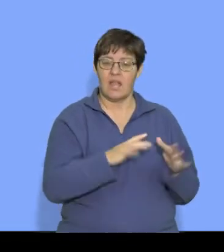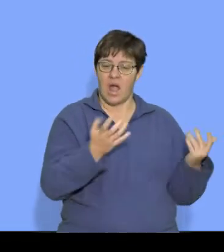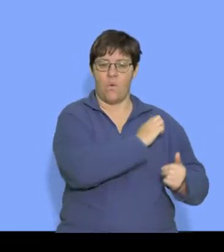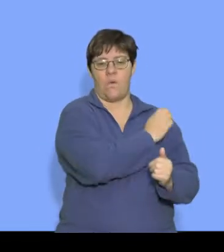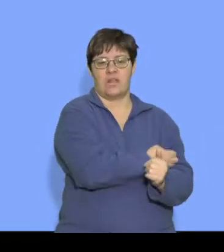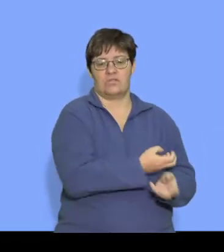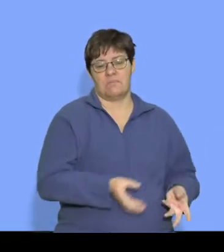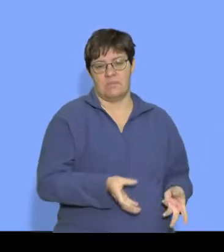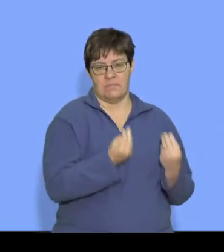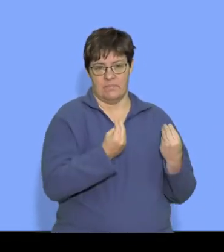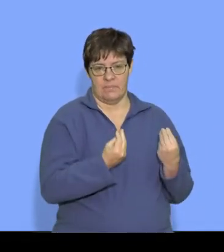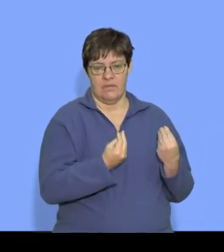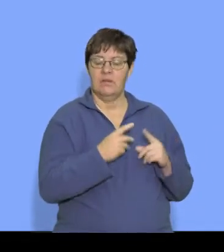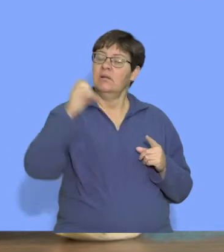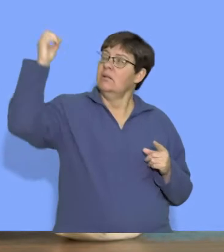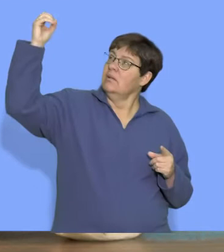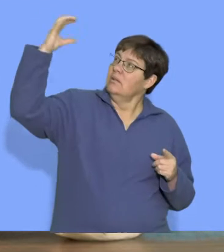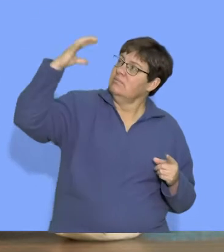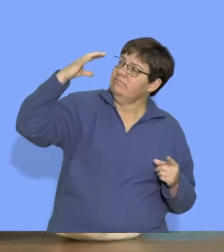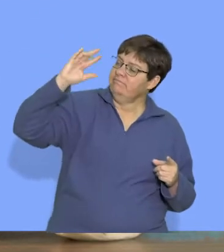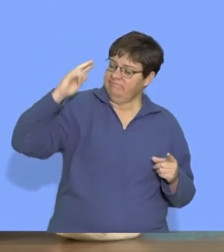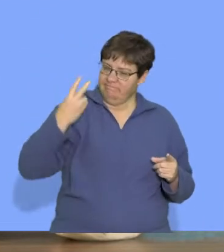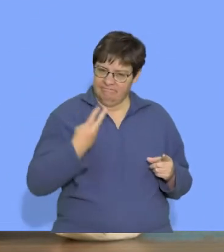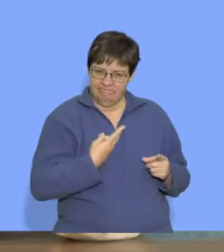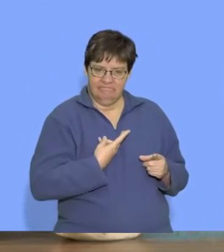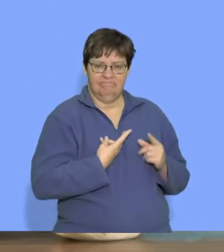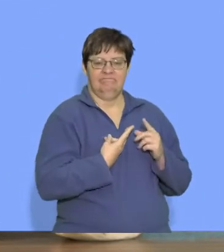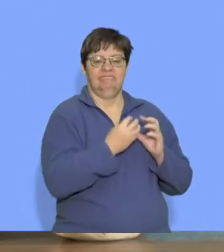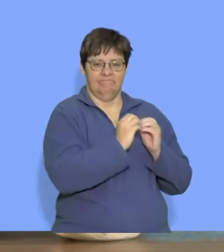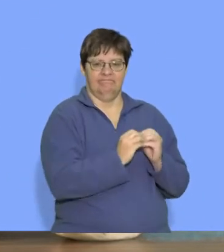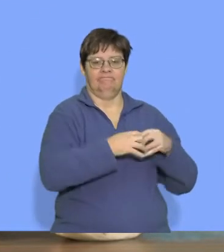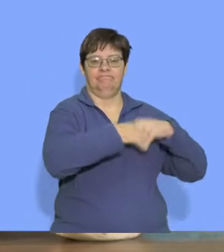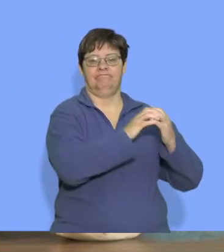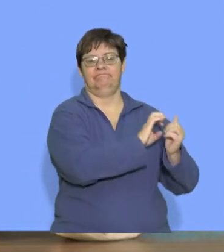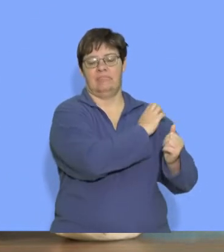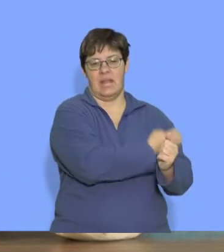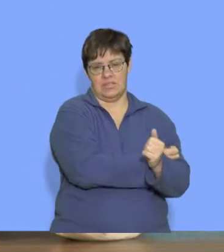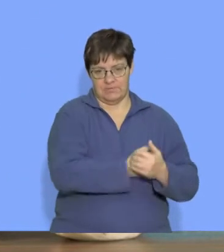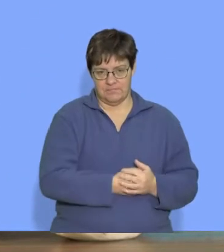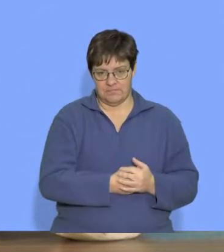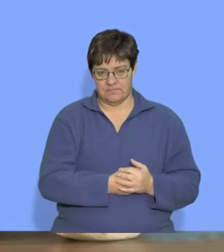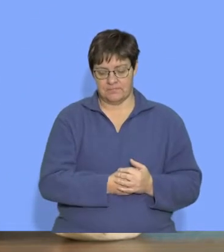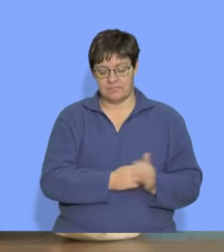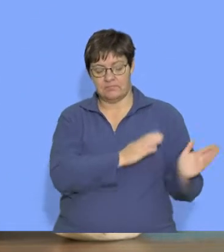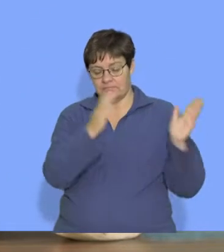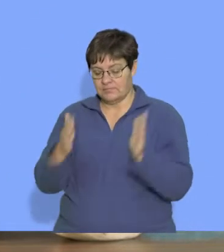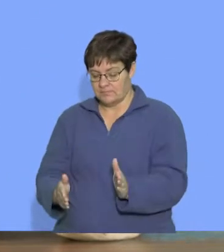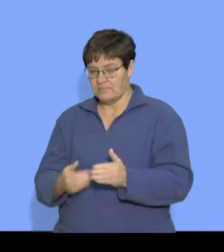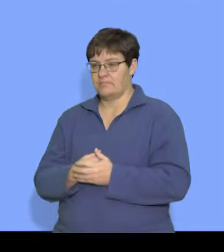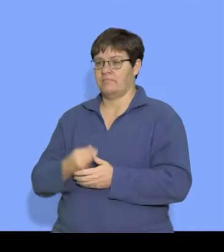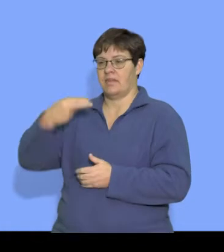get the energy in terms of from the sun using photosynthesis. The next mode is